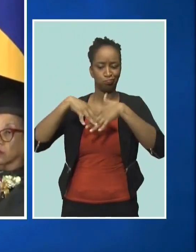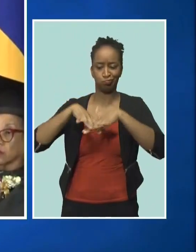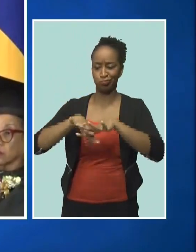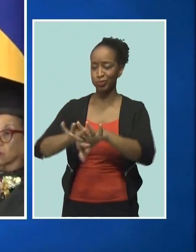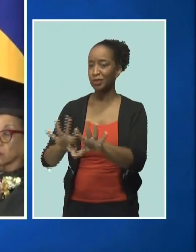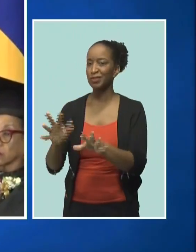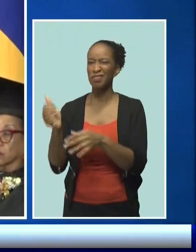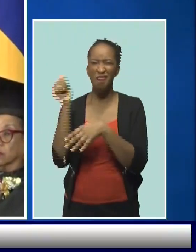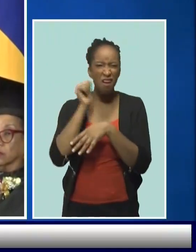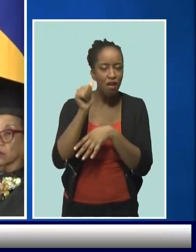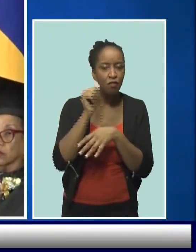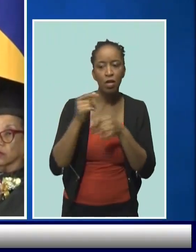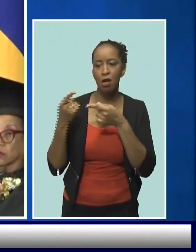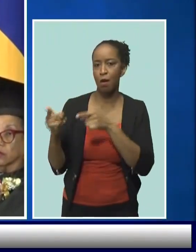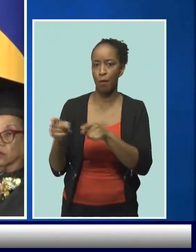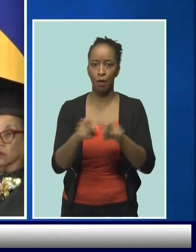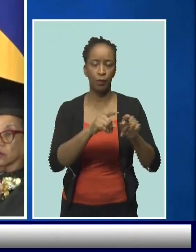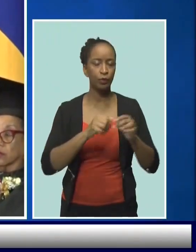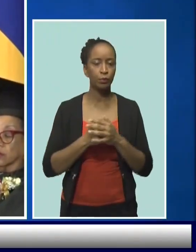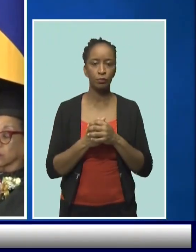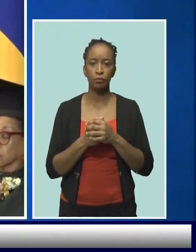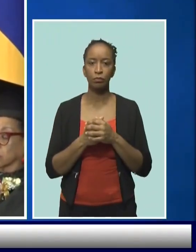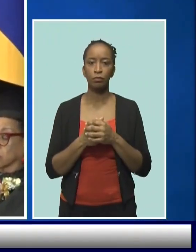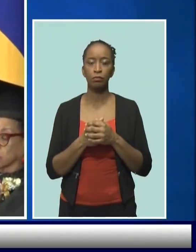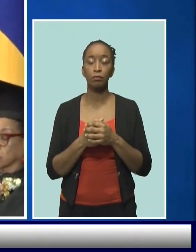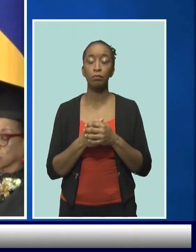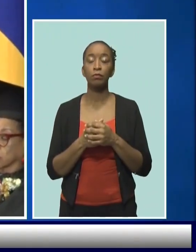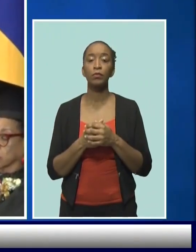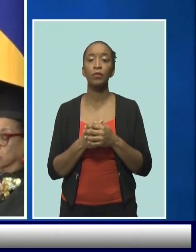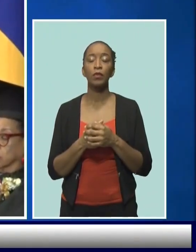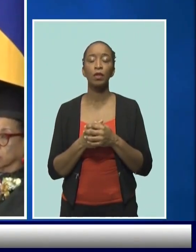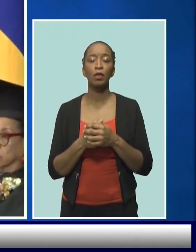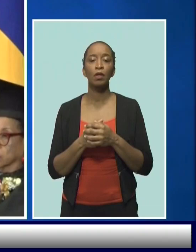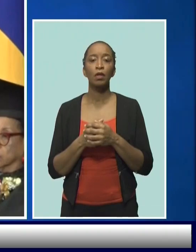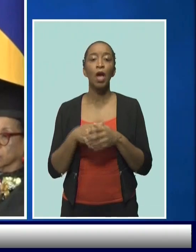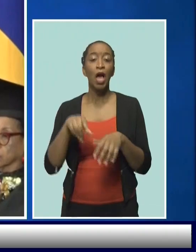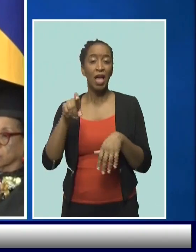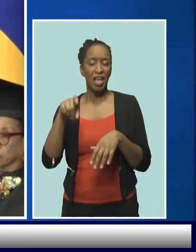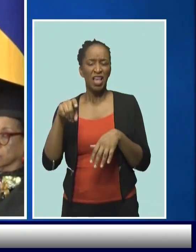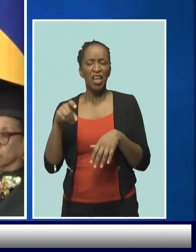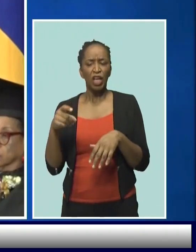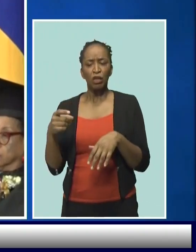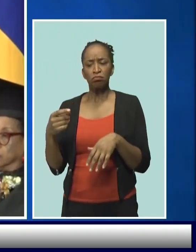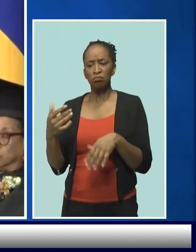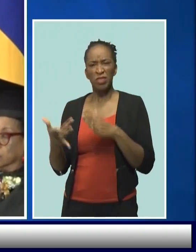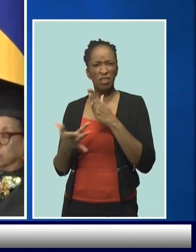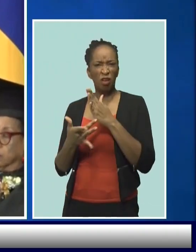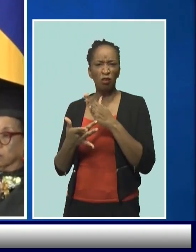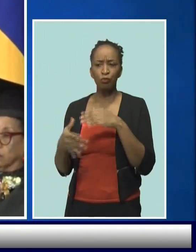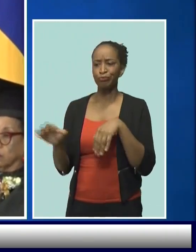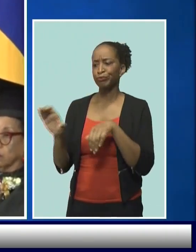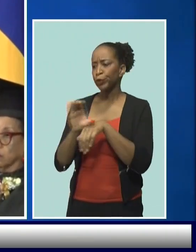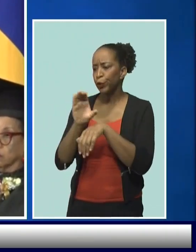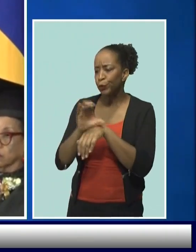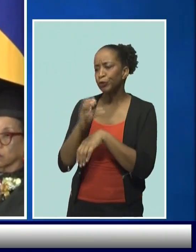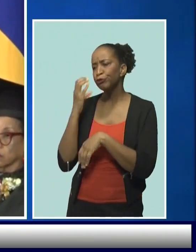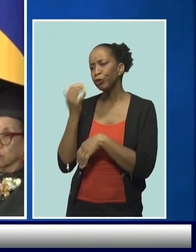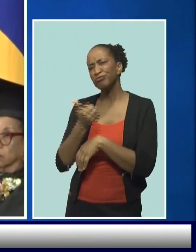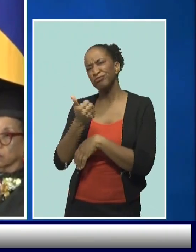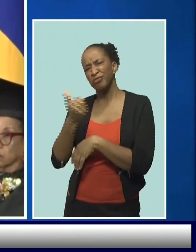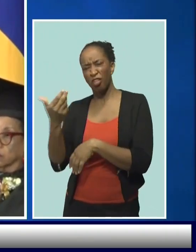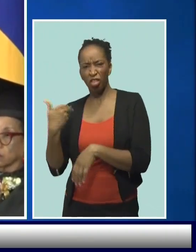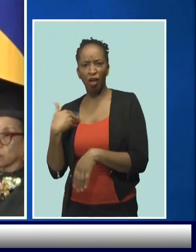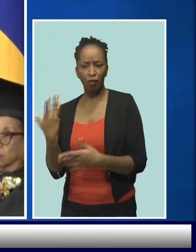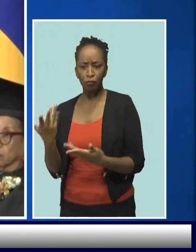is therefore the call to not only accept existing technology, but what it could currently accomplish, but